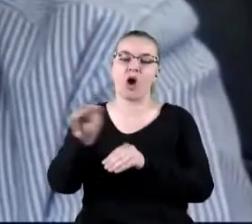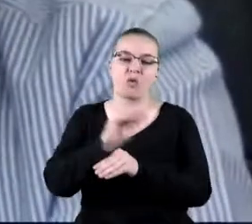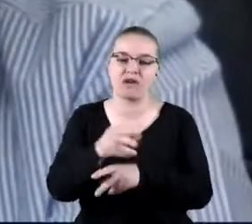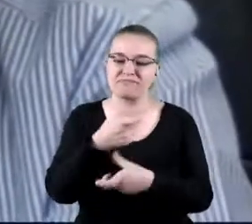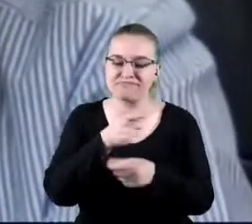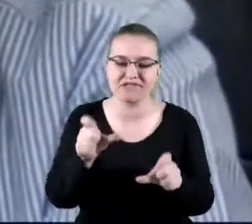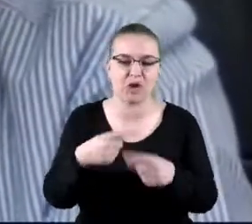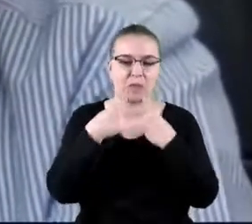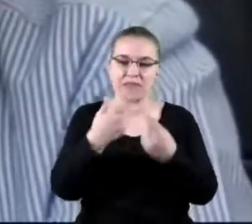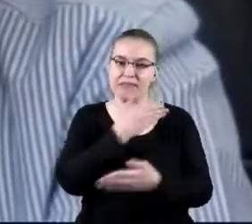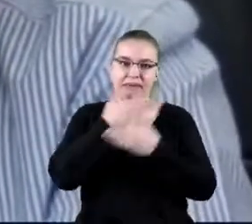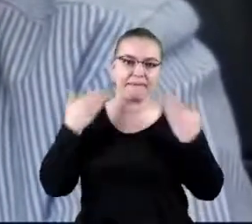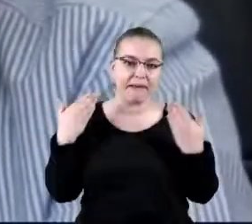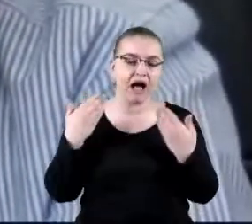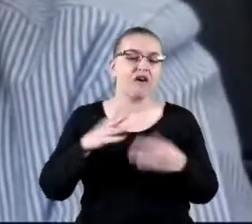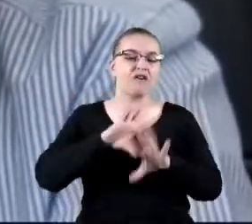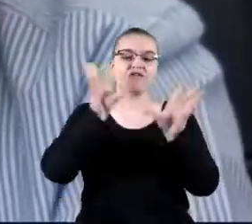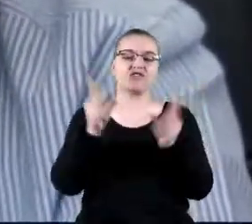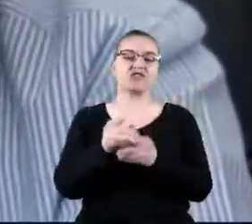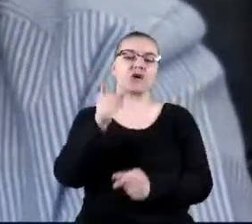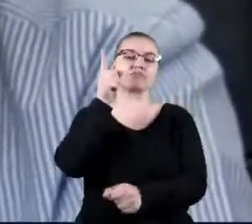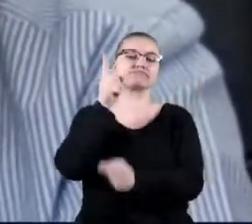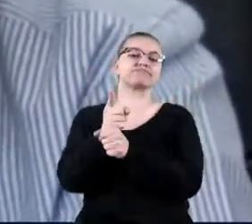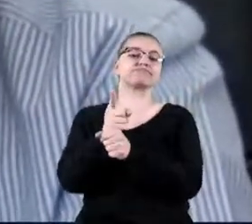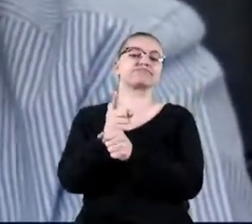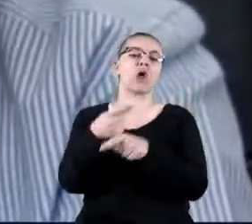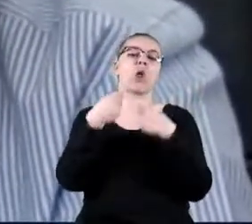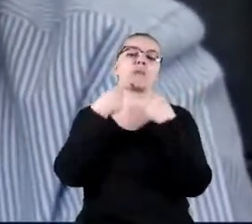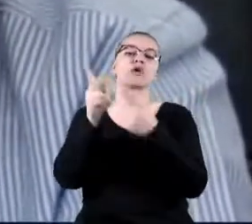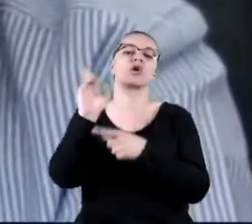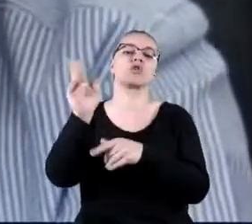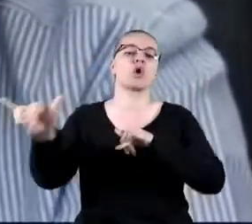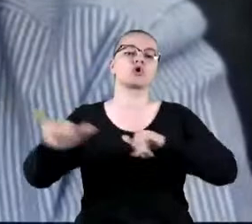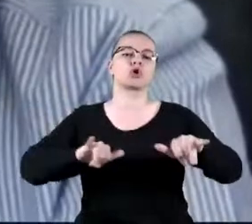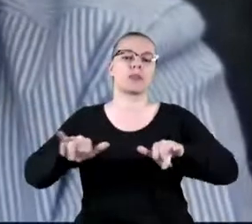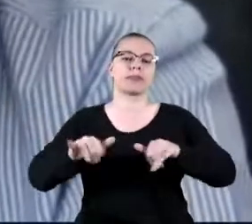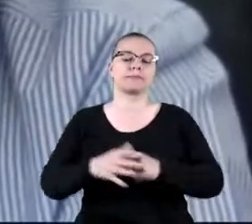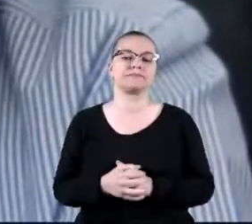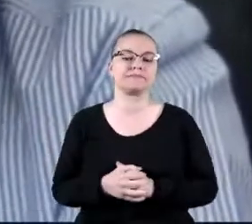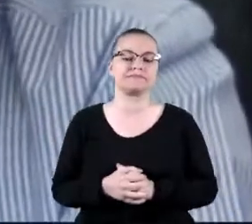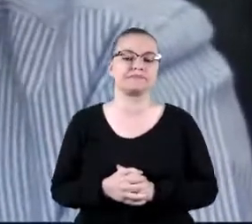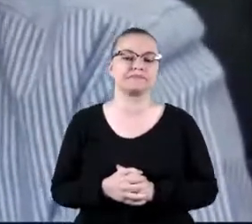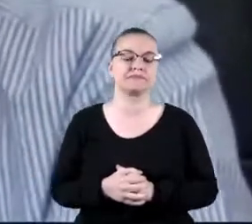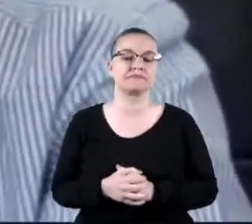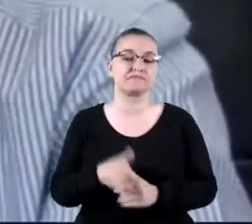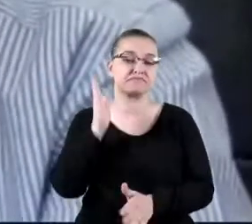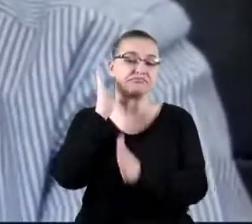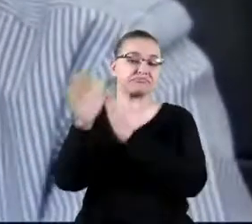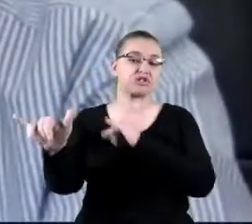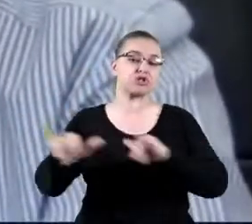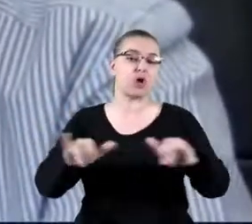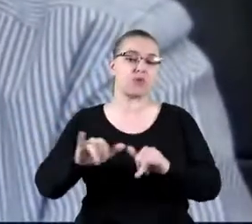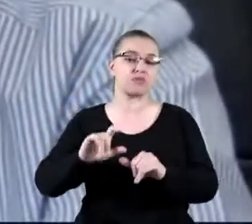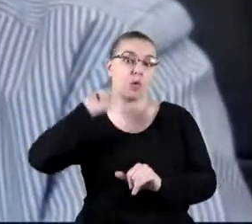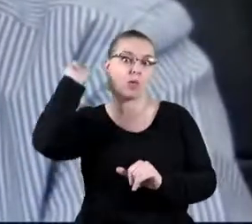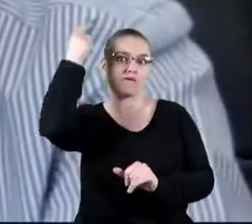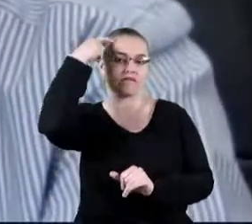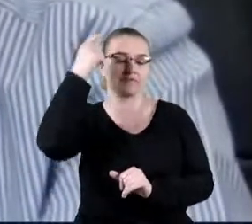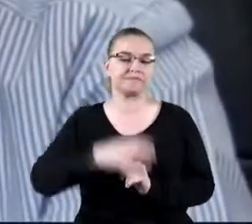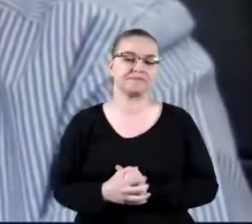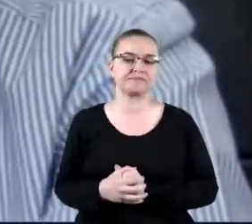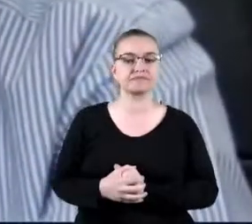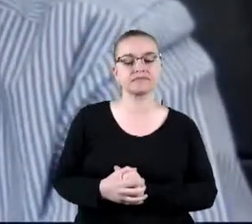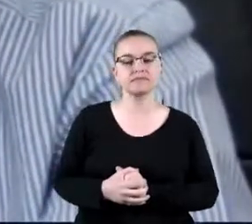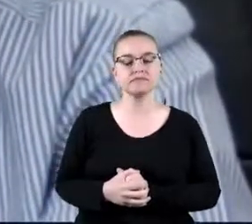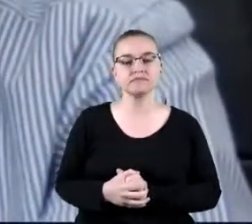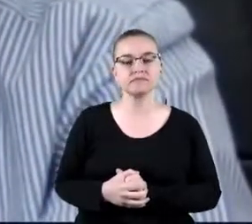for education, mass transport, and health. This is all in the competence of the central government, directly, the